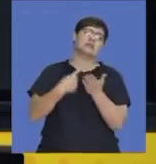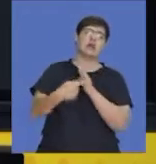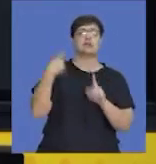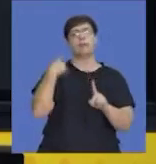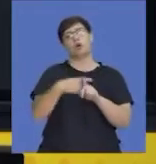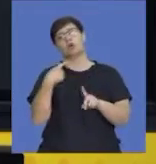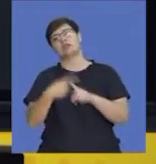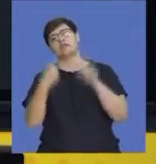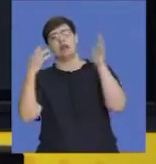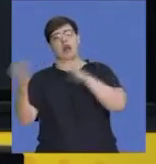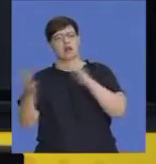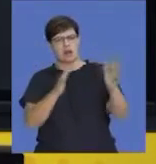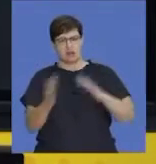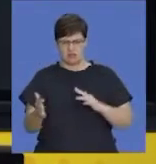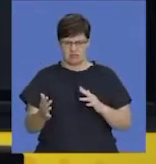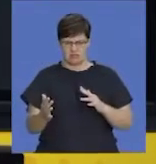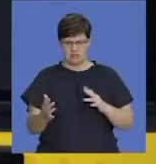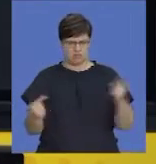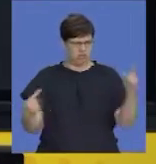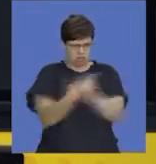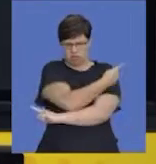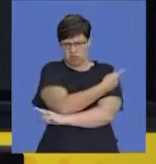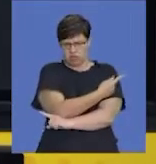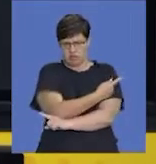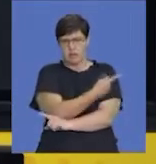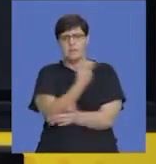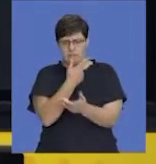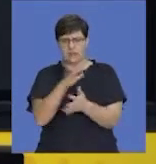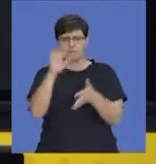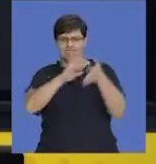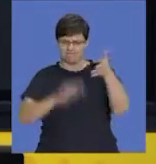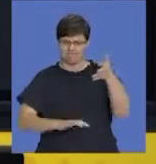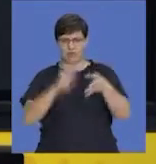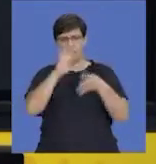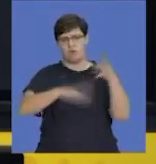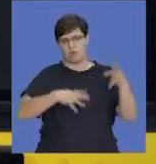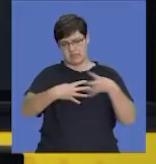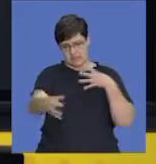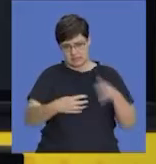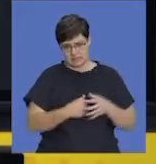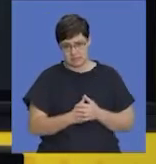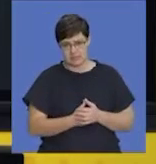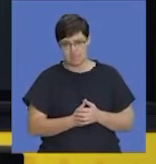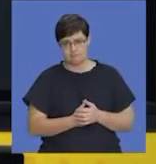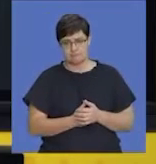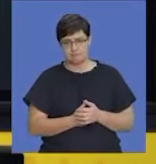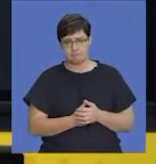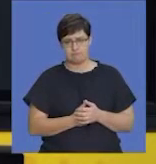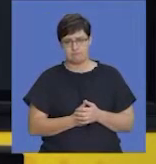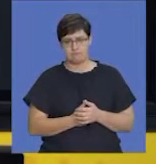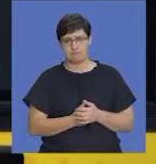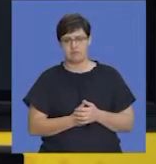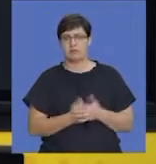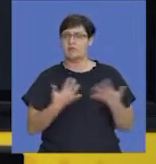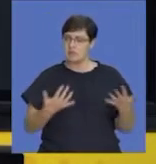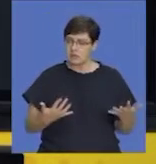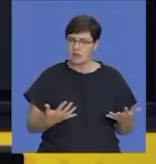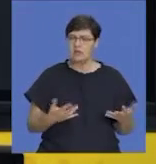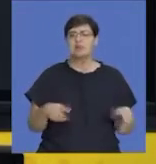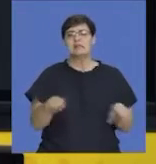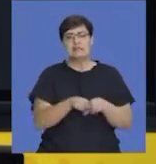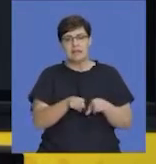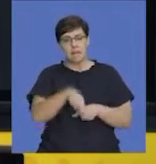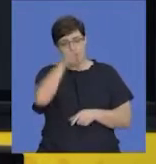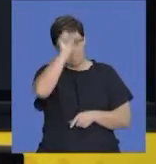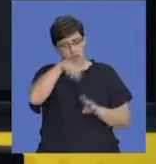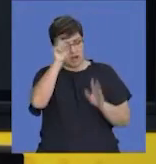topic, it would actually disrupt the essay or the thinking behind the reasoning that you've provided. And obviously the person marking your